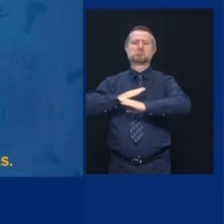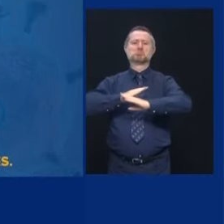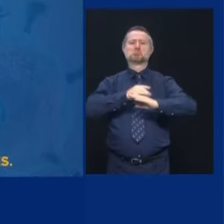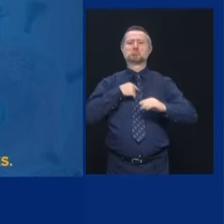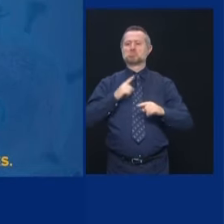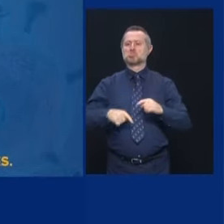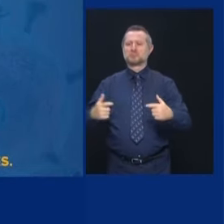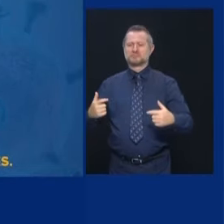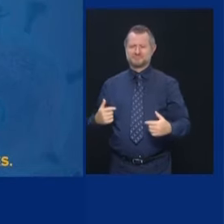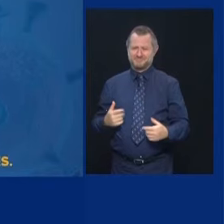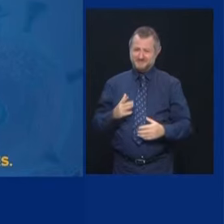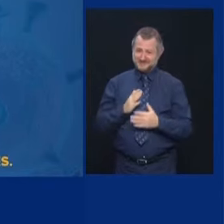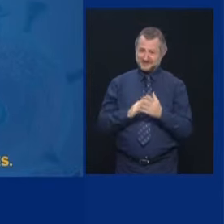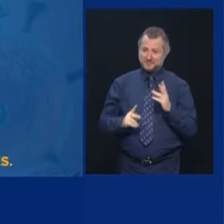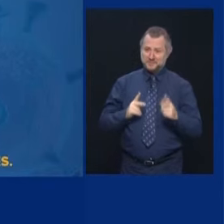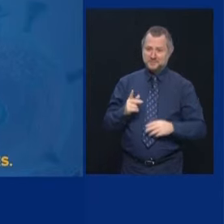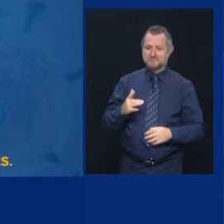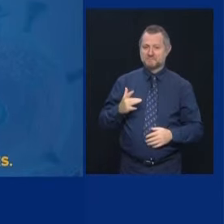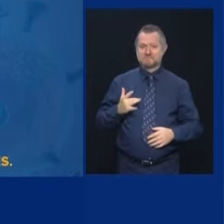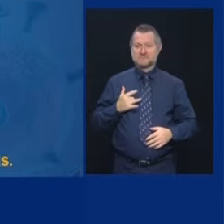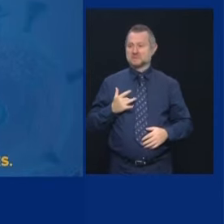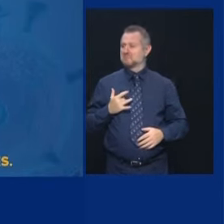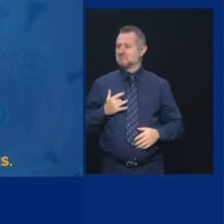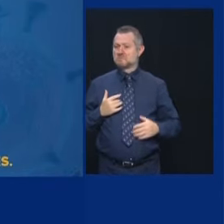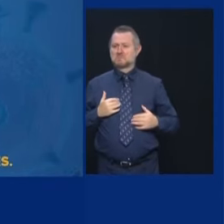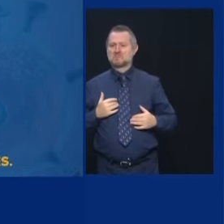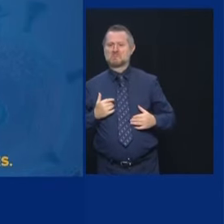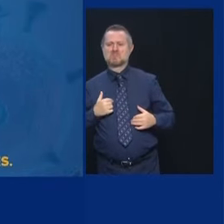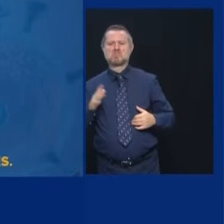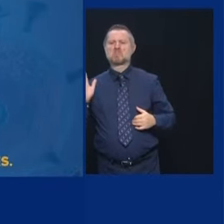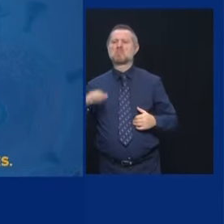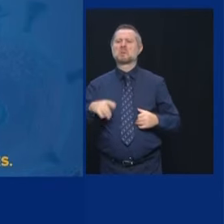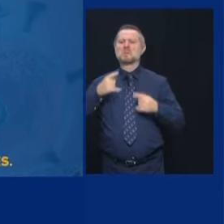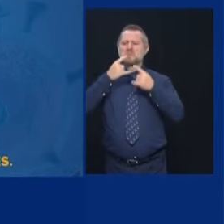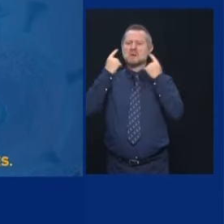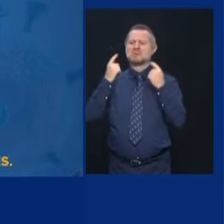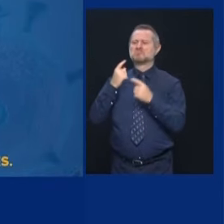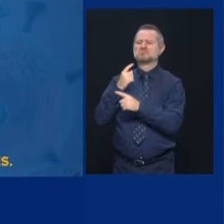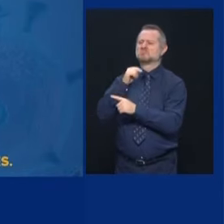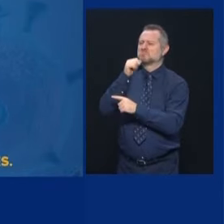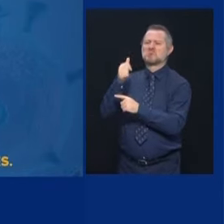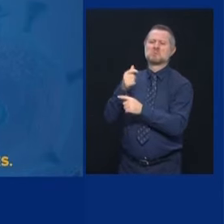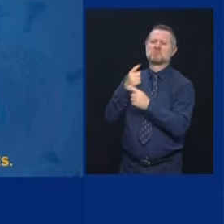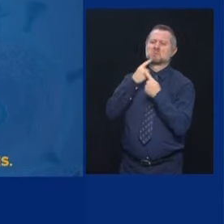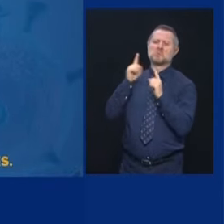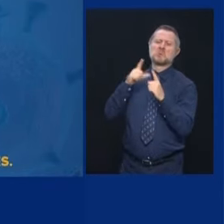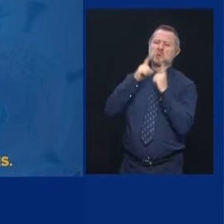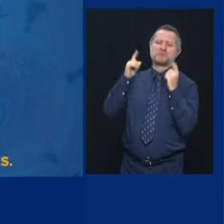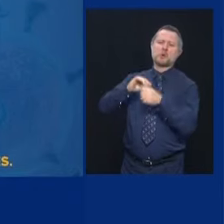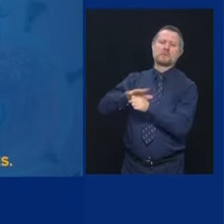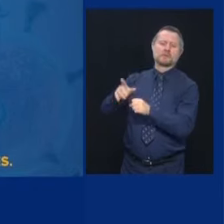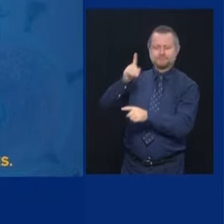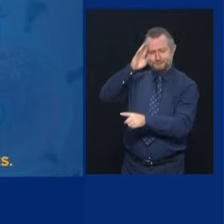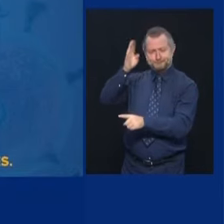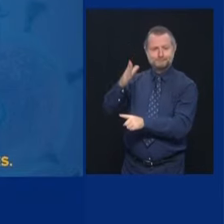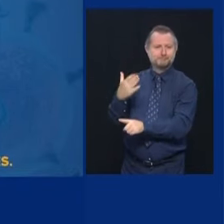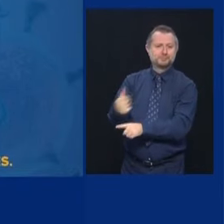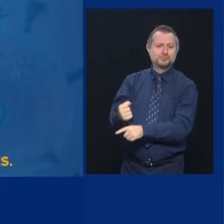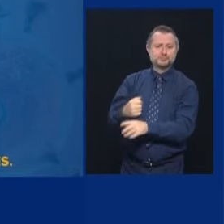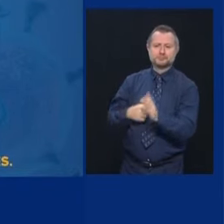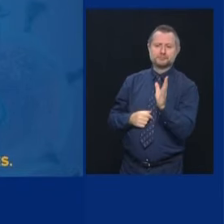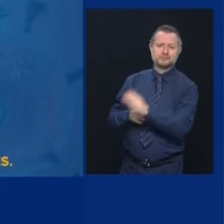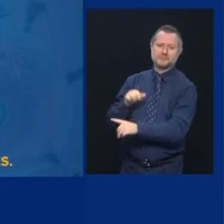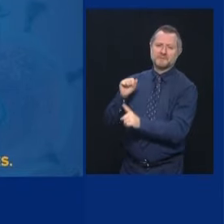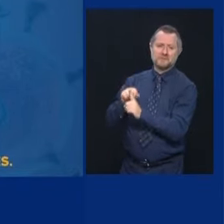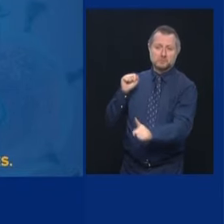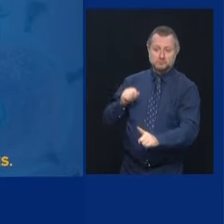have followed politics and think that masks are ineffective and this is all a hoax. That's not true. But if they